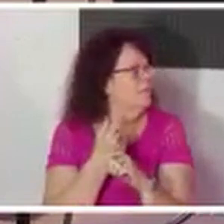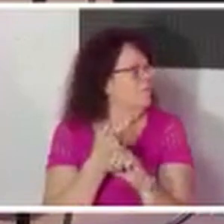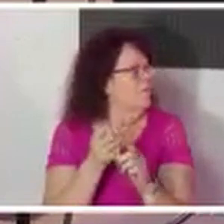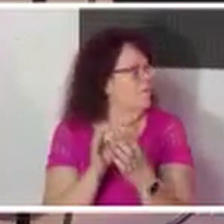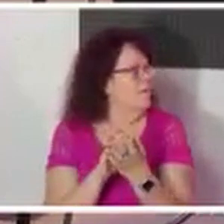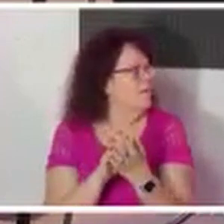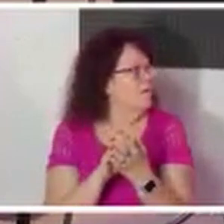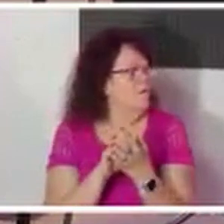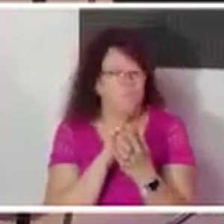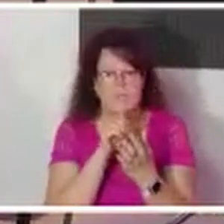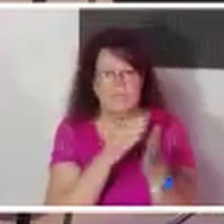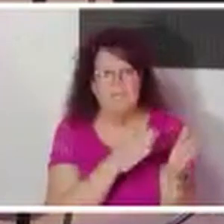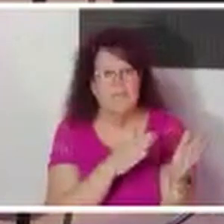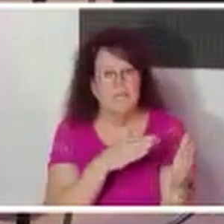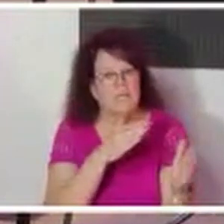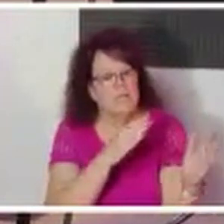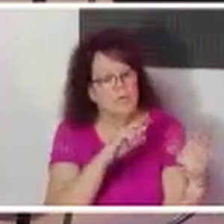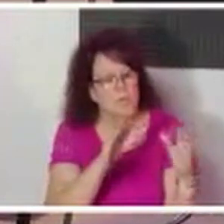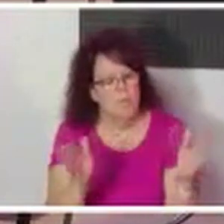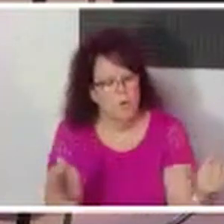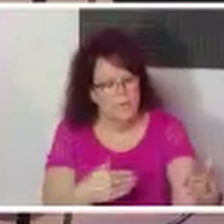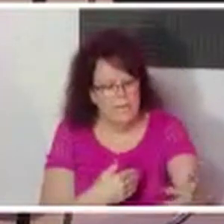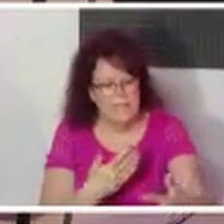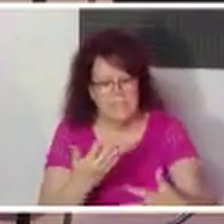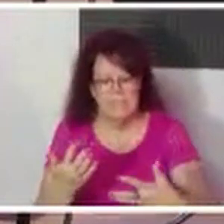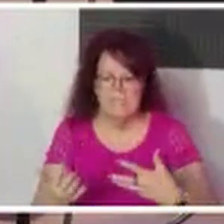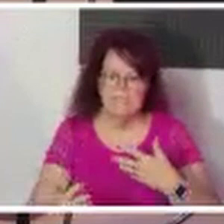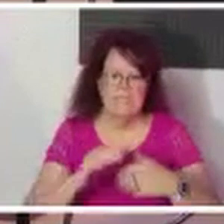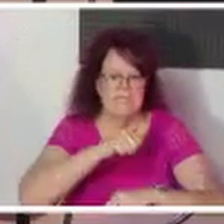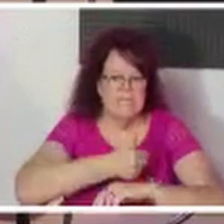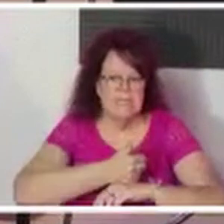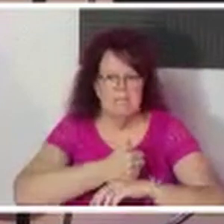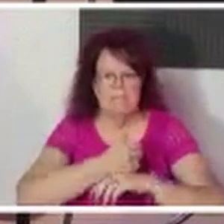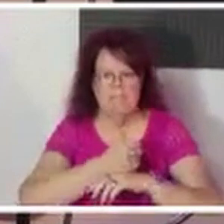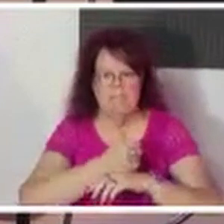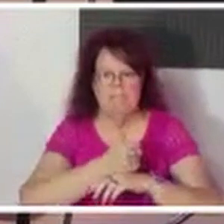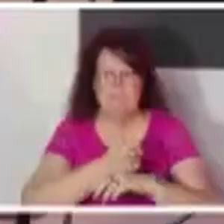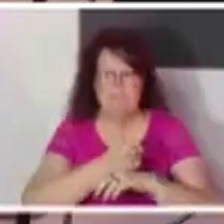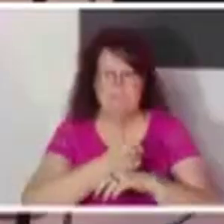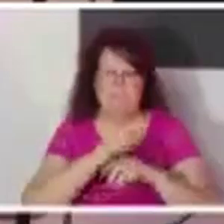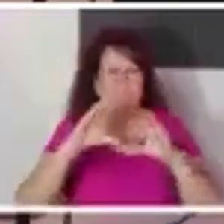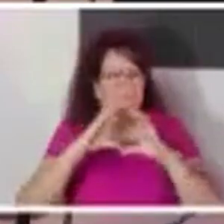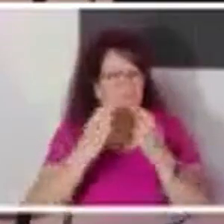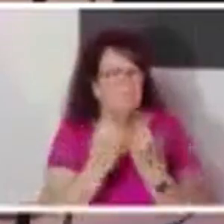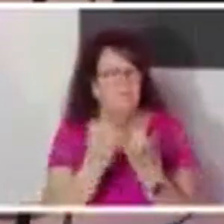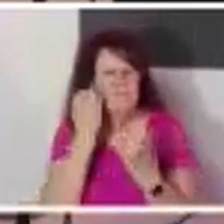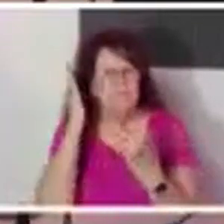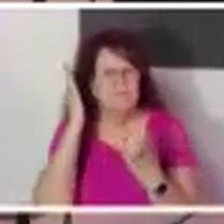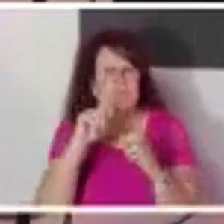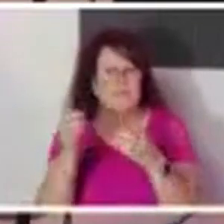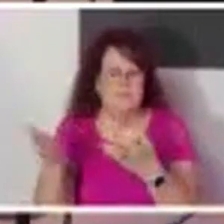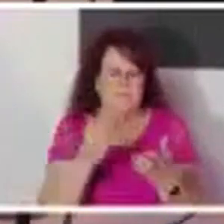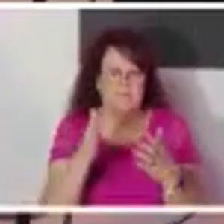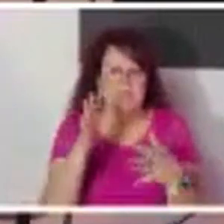it was not a well-organized and managed organization, really. But that brought me my senior year into another